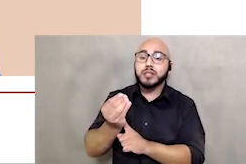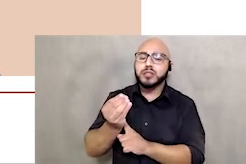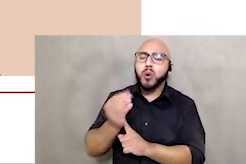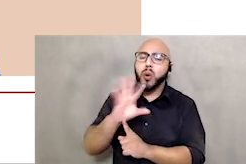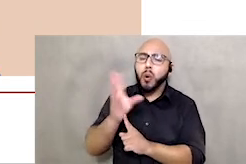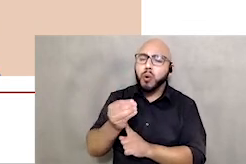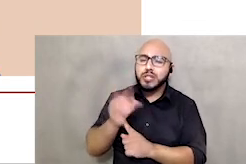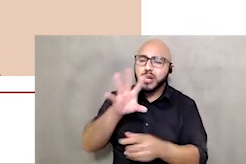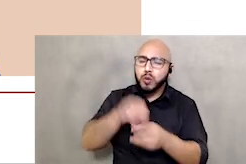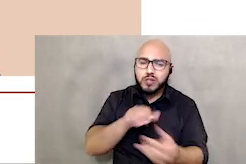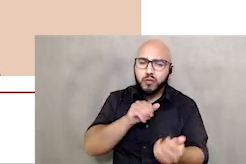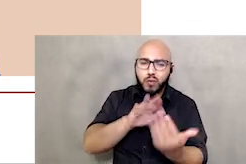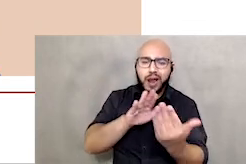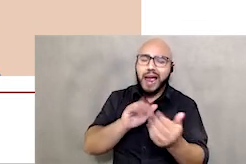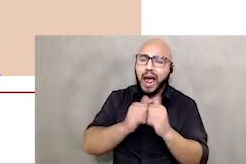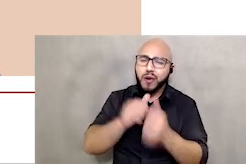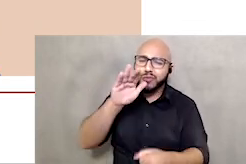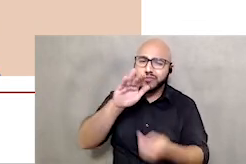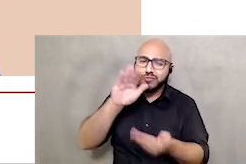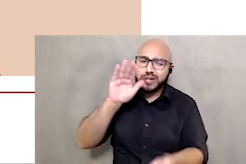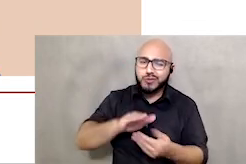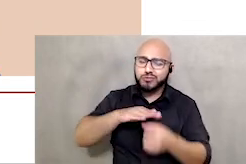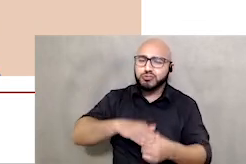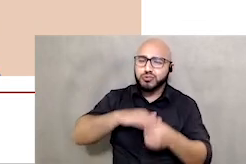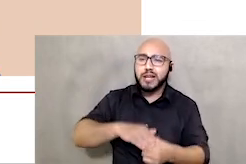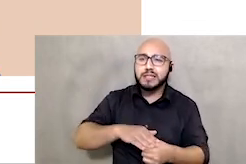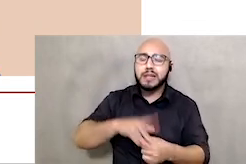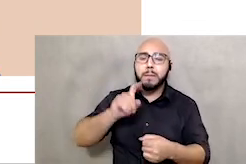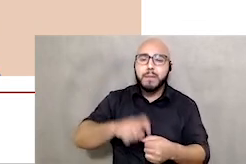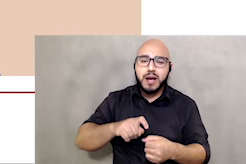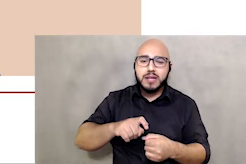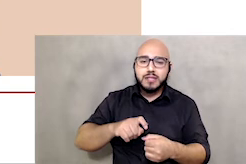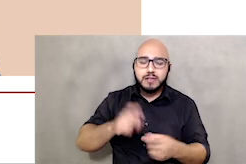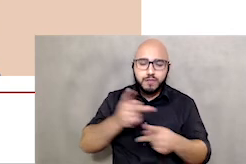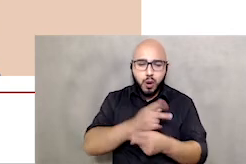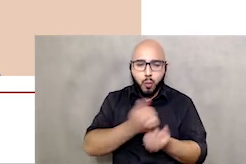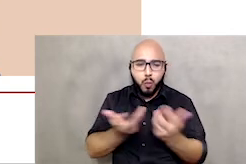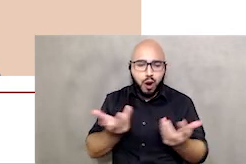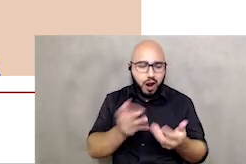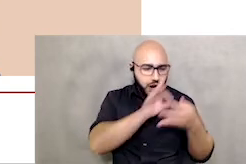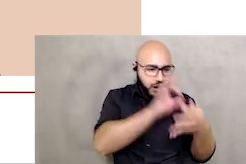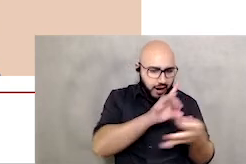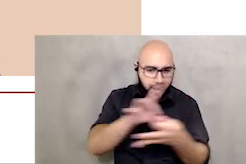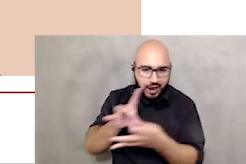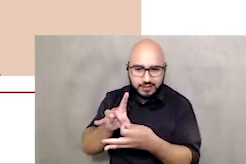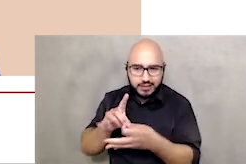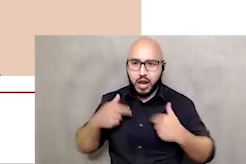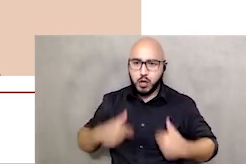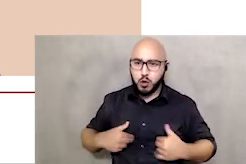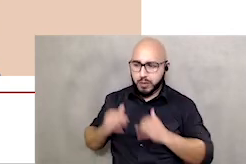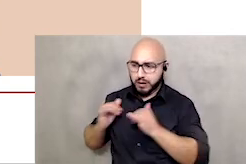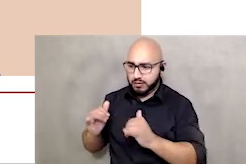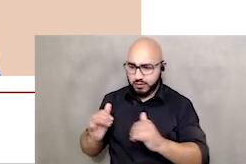we have to be open about what connects and culturally grounds us as human beings and our overall sense of